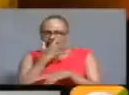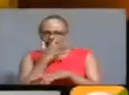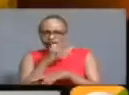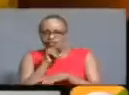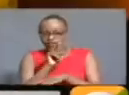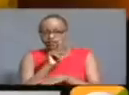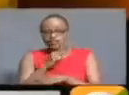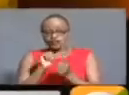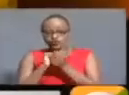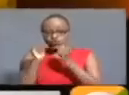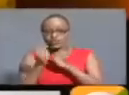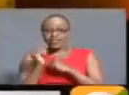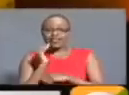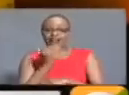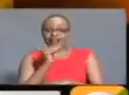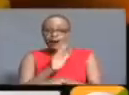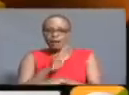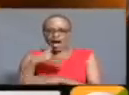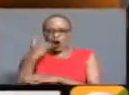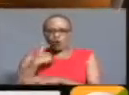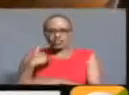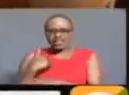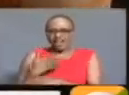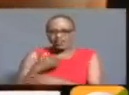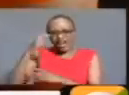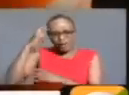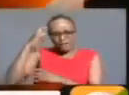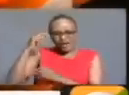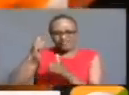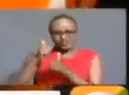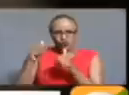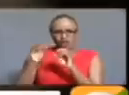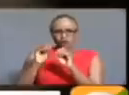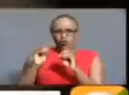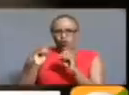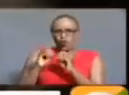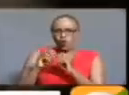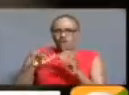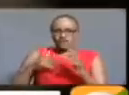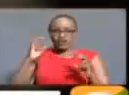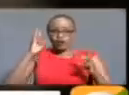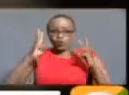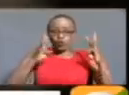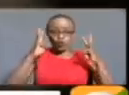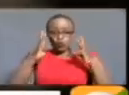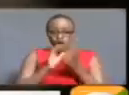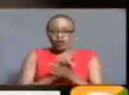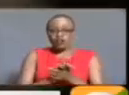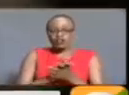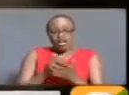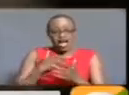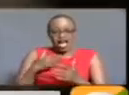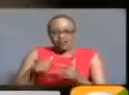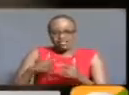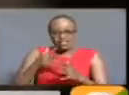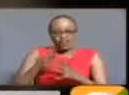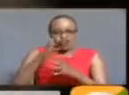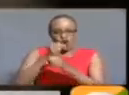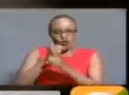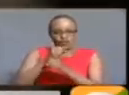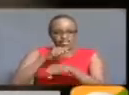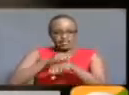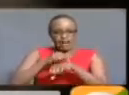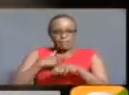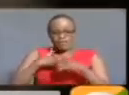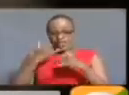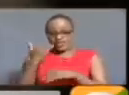au kwa sura, mara nyingi huwa na upungufu unaotokana na wasiwasi fulani. I did have a lot of self-confidence issues when I was younger